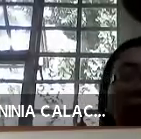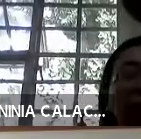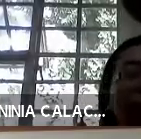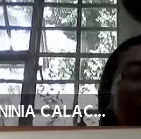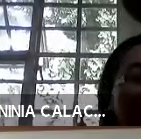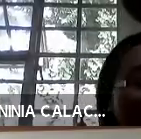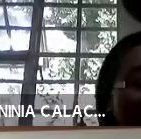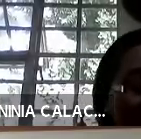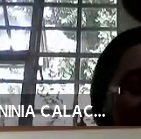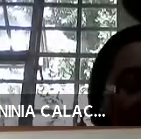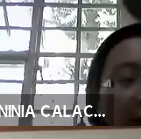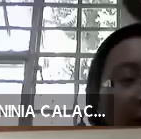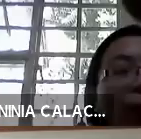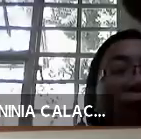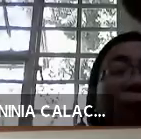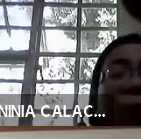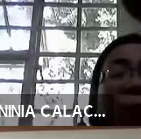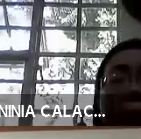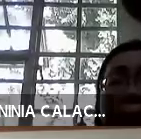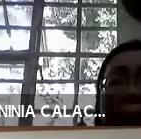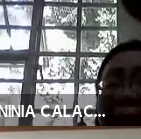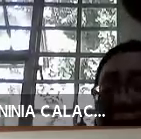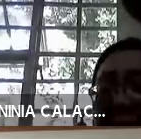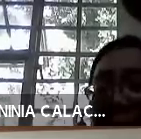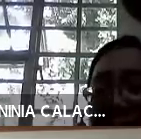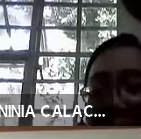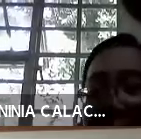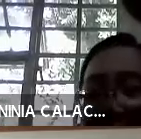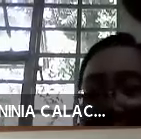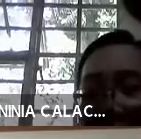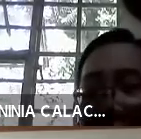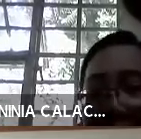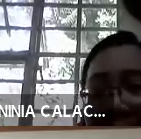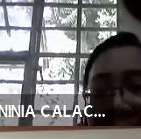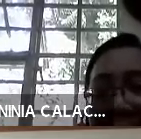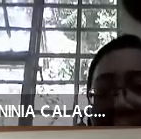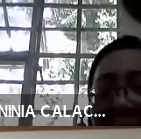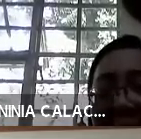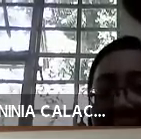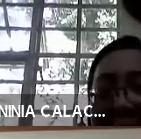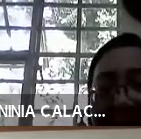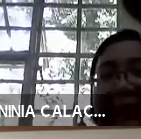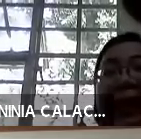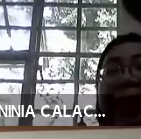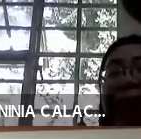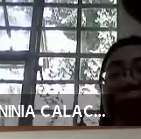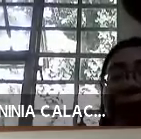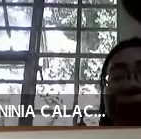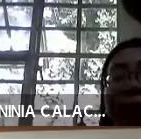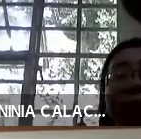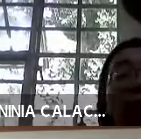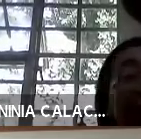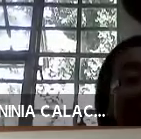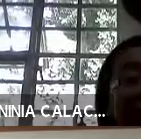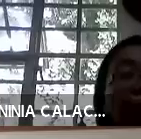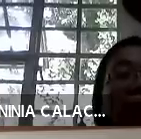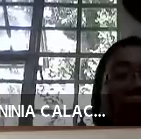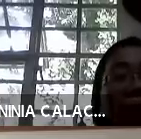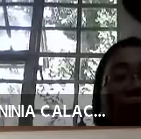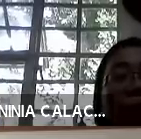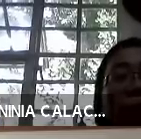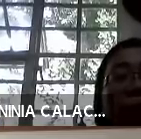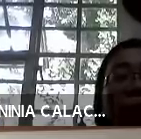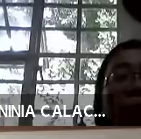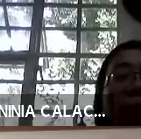my takeaway for everyone. Teaching for me is not just a vocation, it is life. And life is